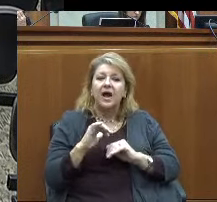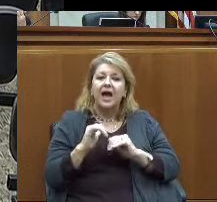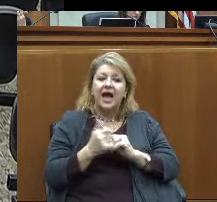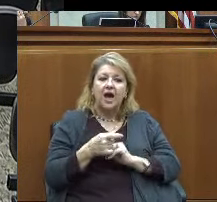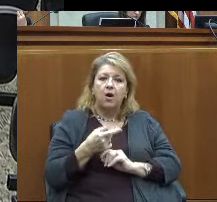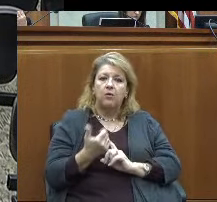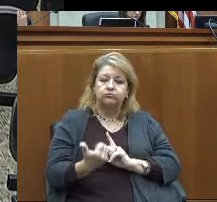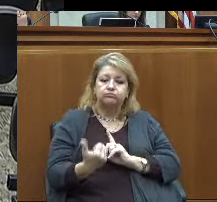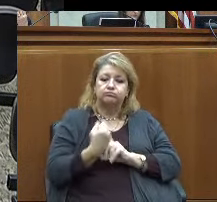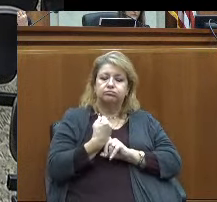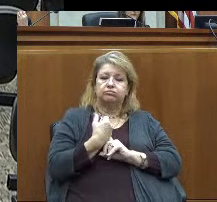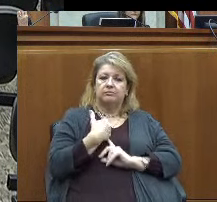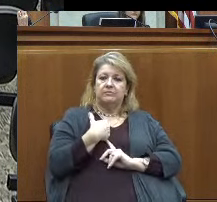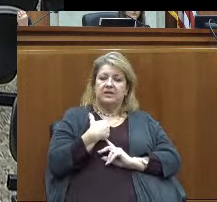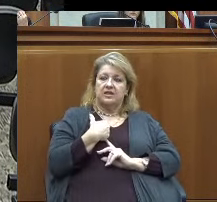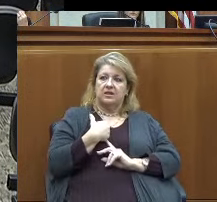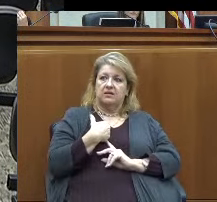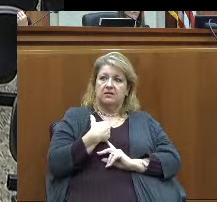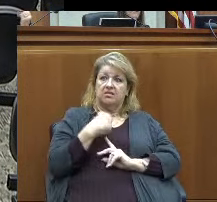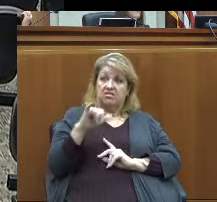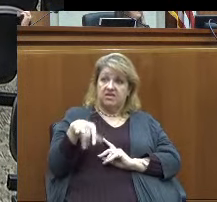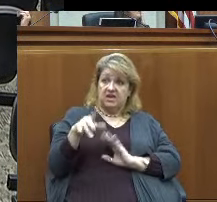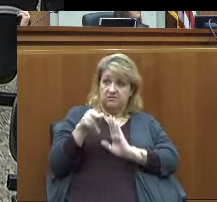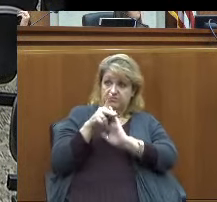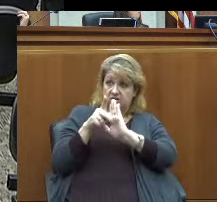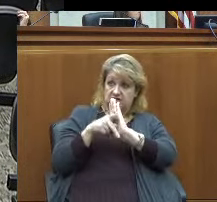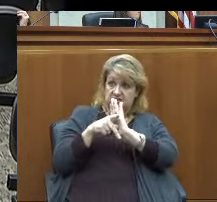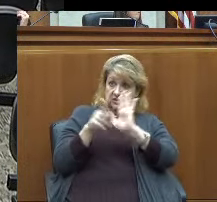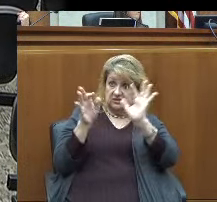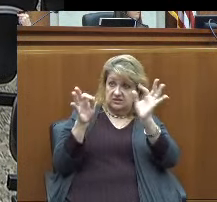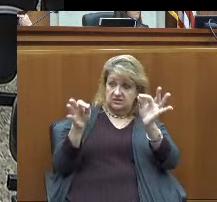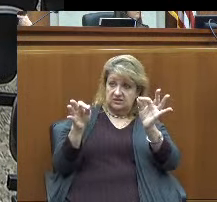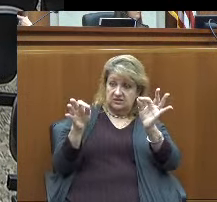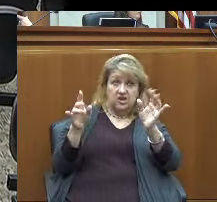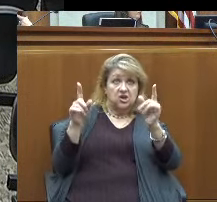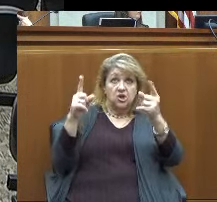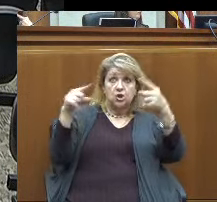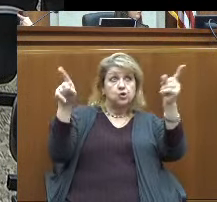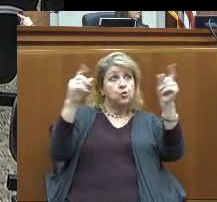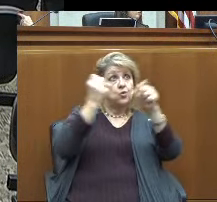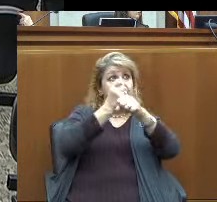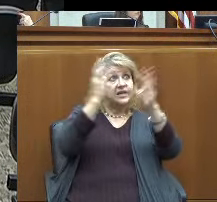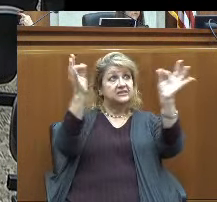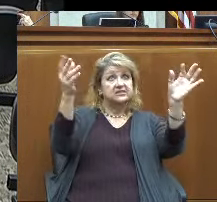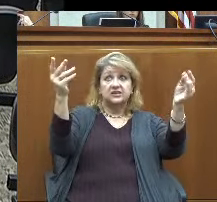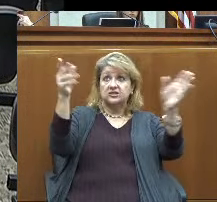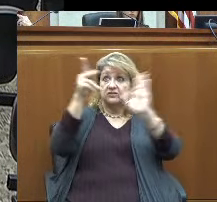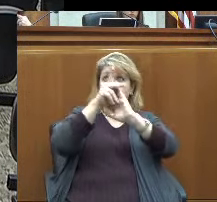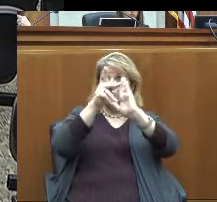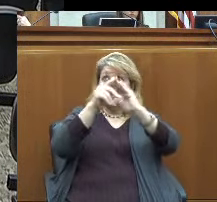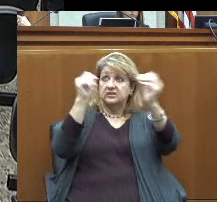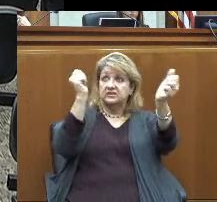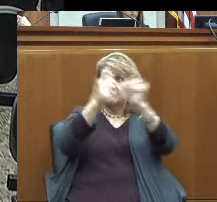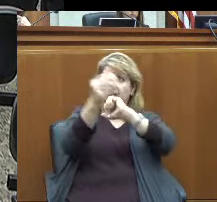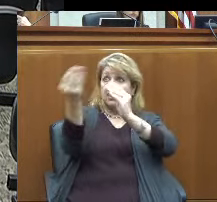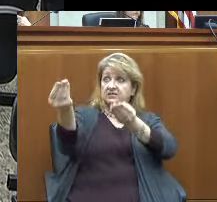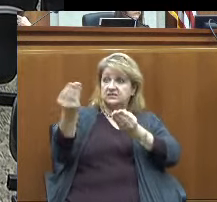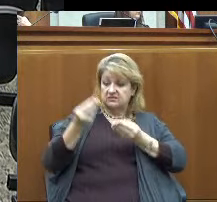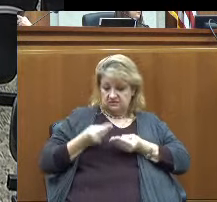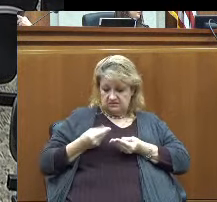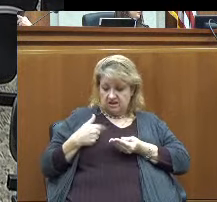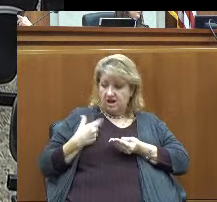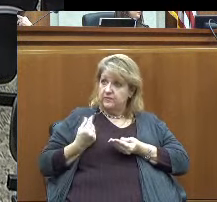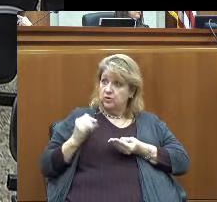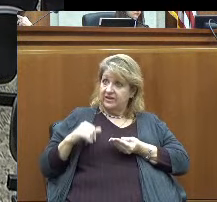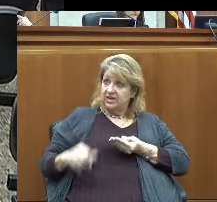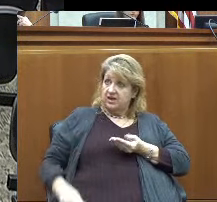they personally are impacted by decisions made outside of their buildings or sometimes in their buildings. And many times folks, we